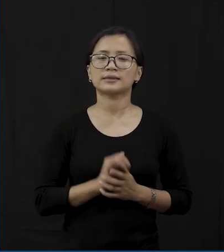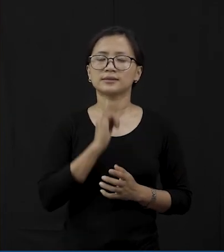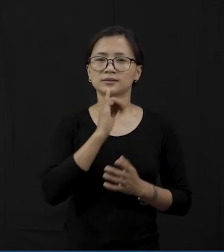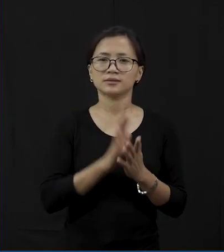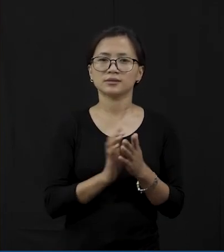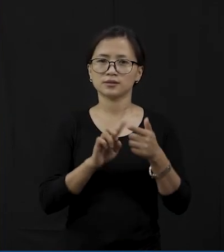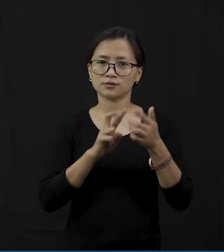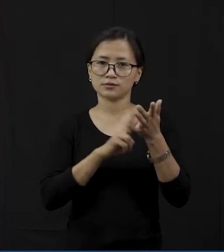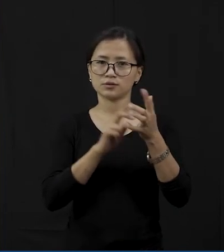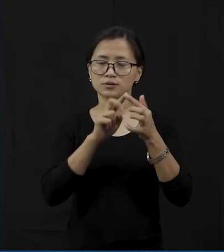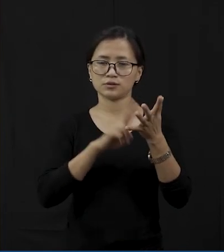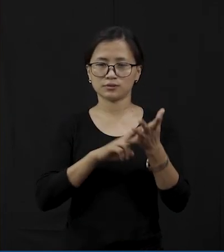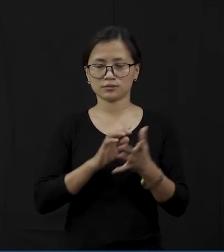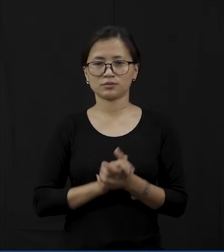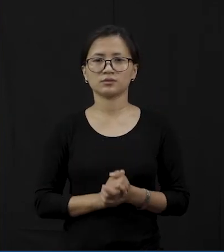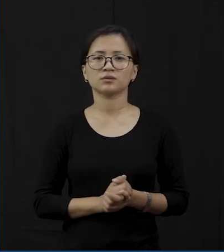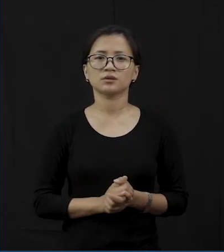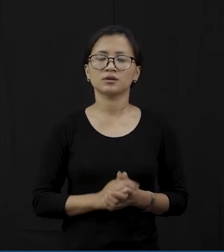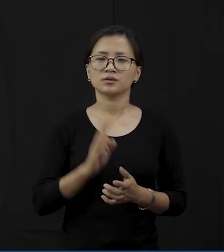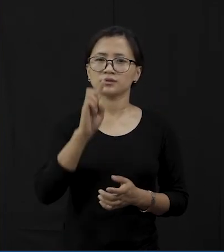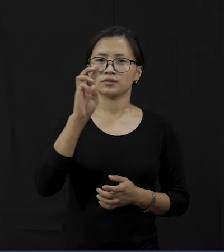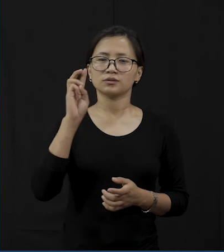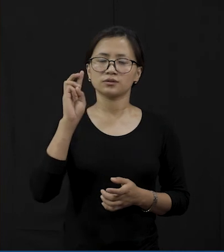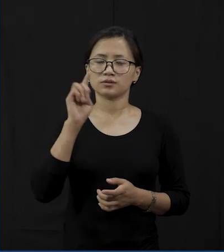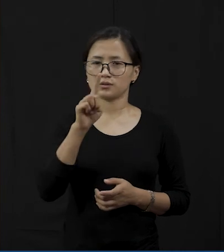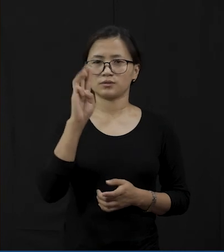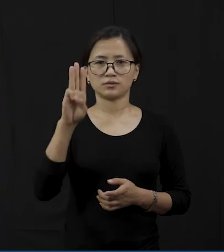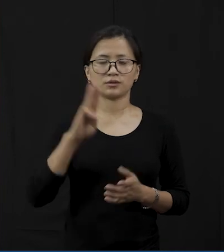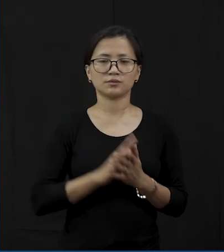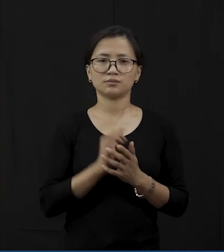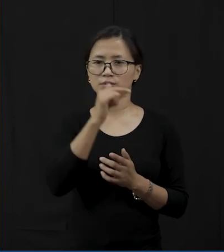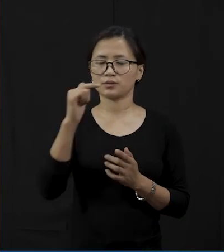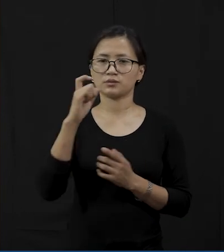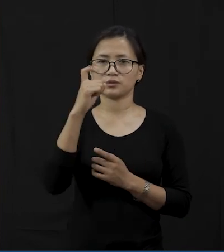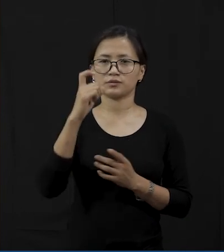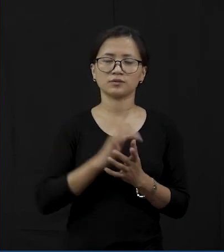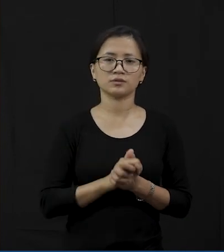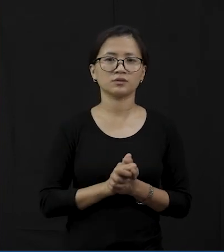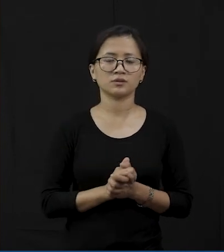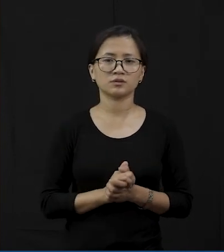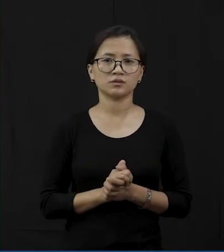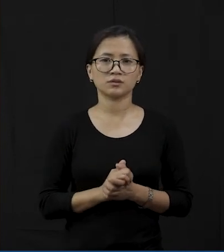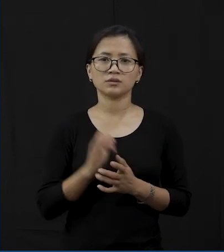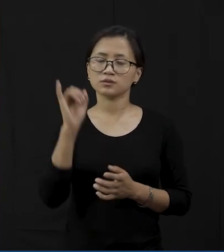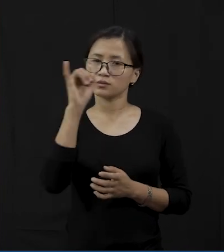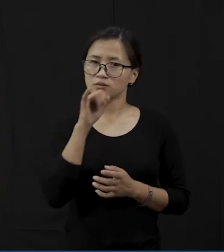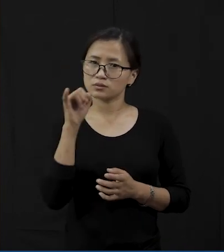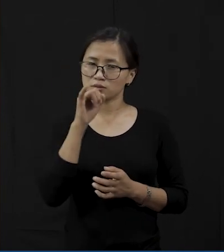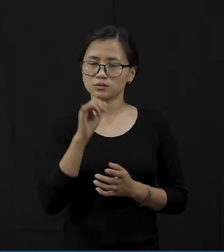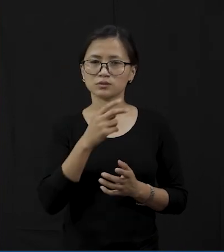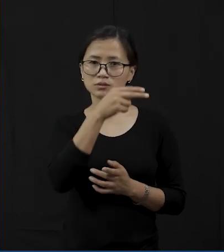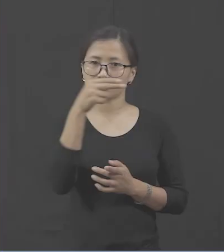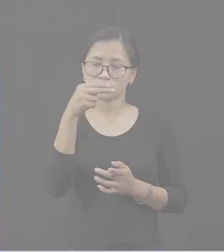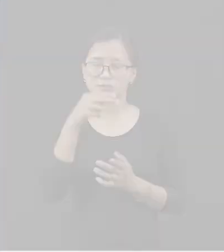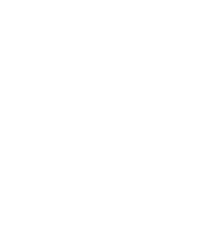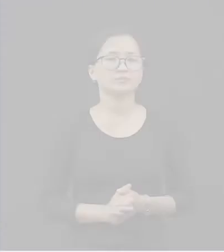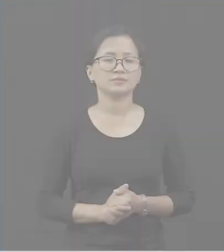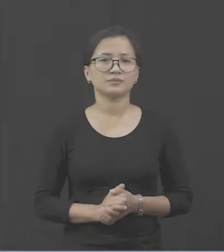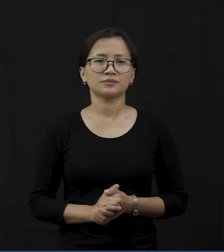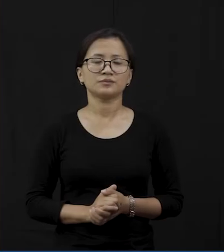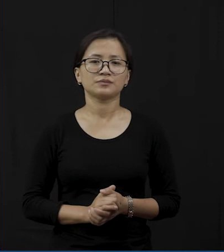the differences again, 13 minus 7, you got 6.